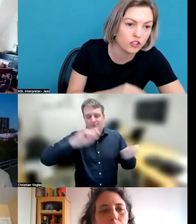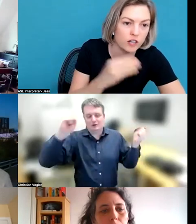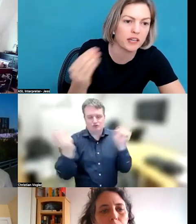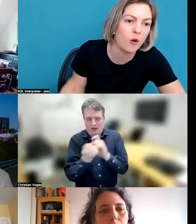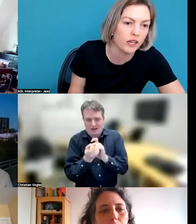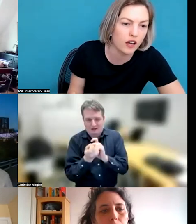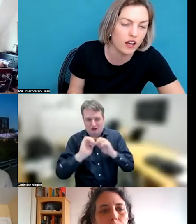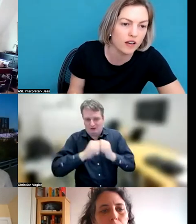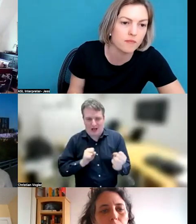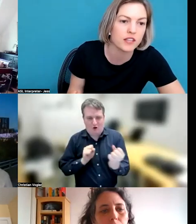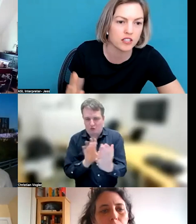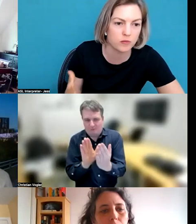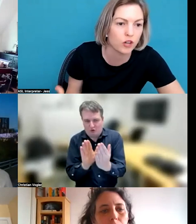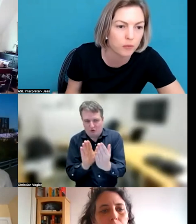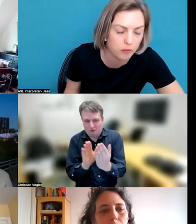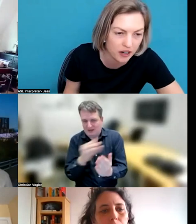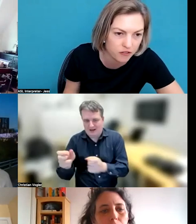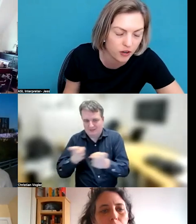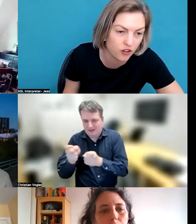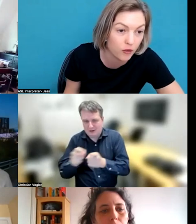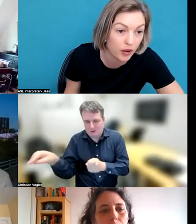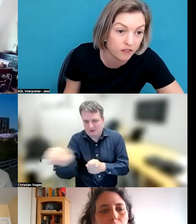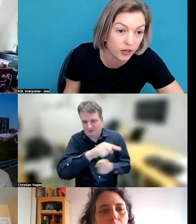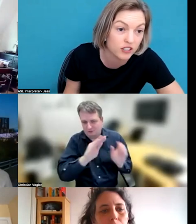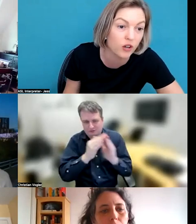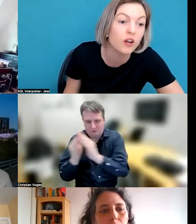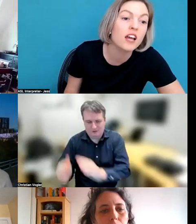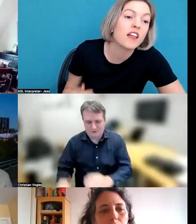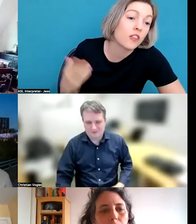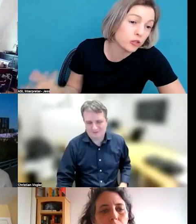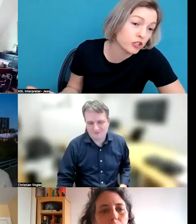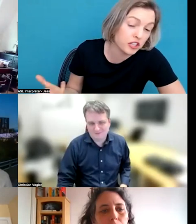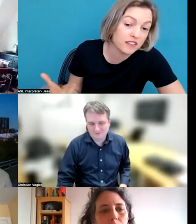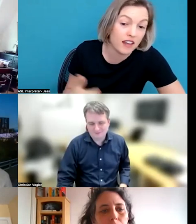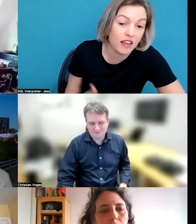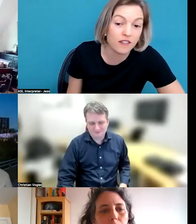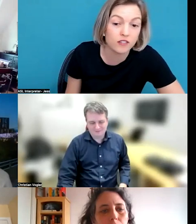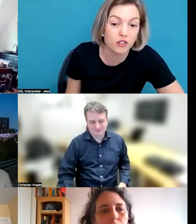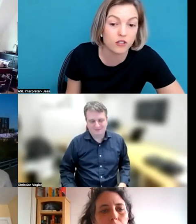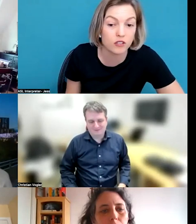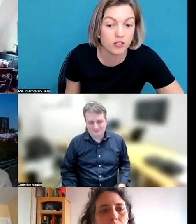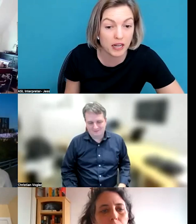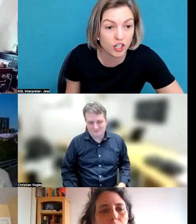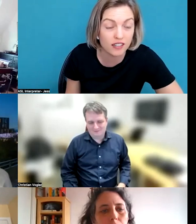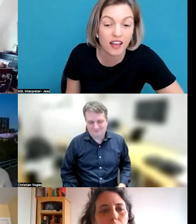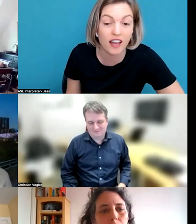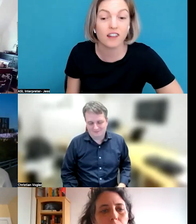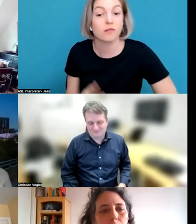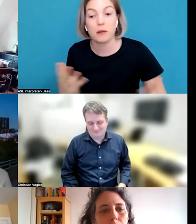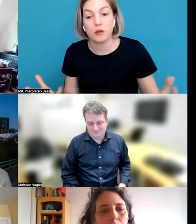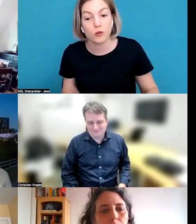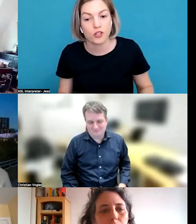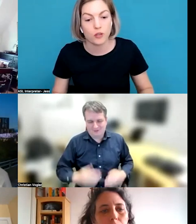of technology coming out when the systems aren't prepared for it and they're not ready for it. So those are just things that I have to mention, and